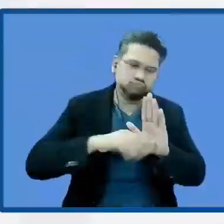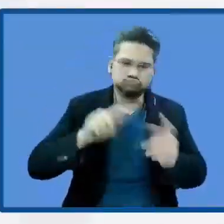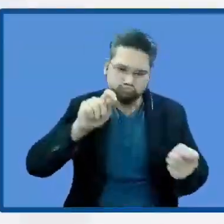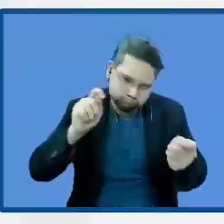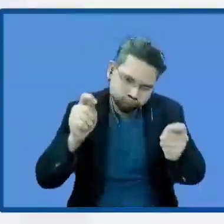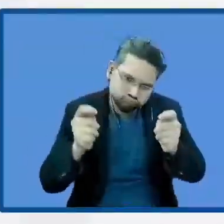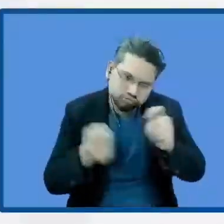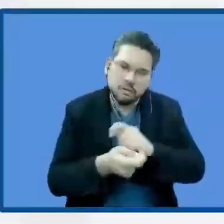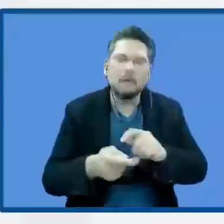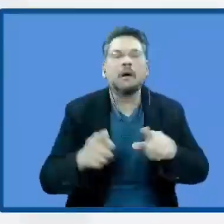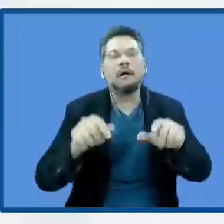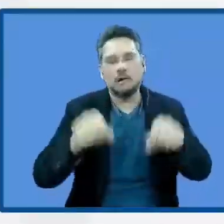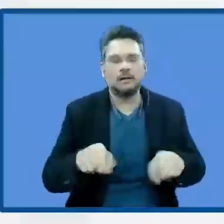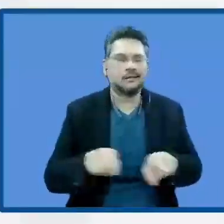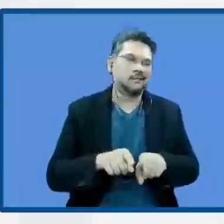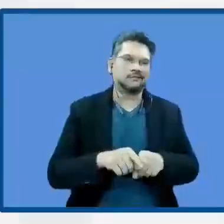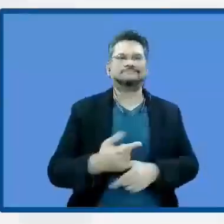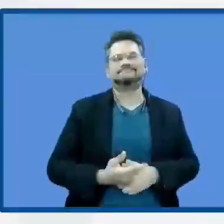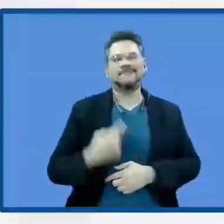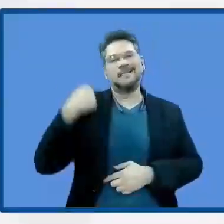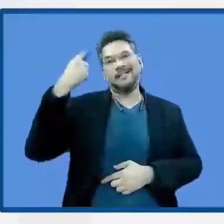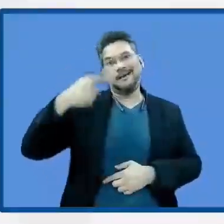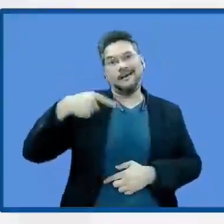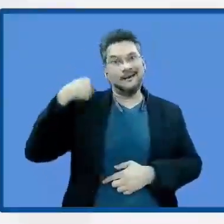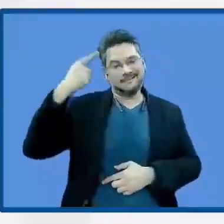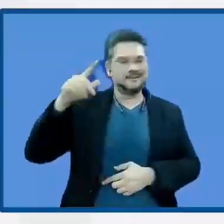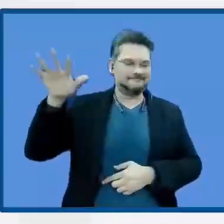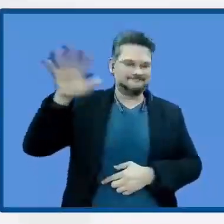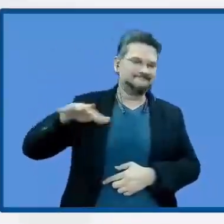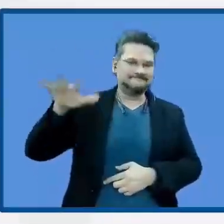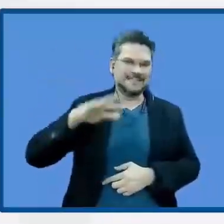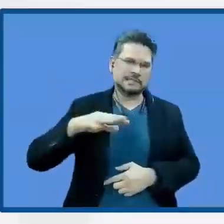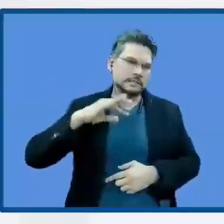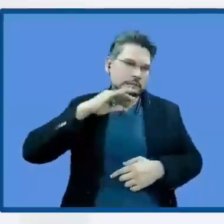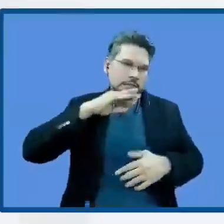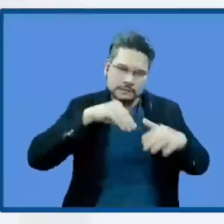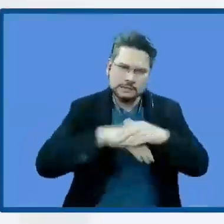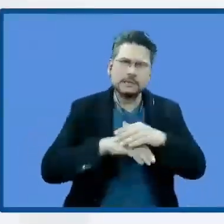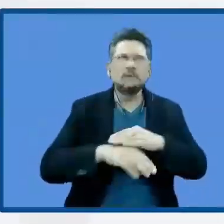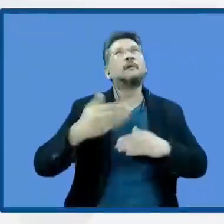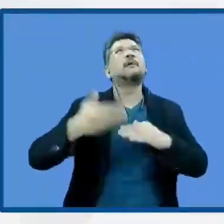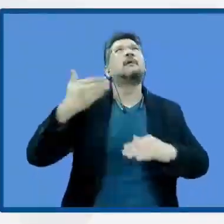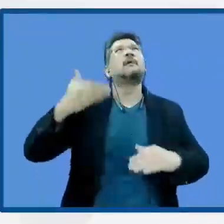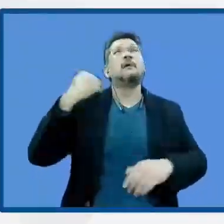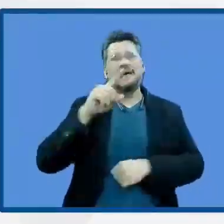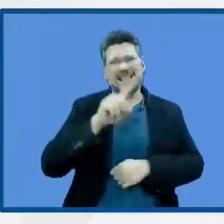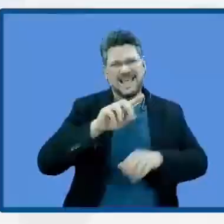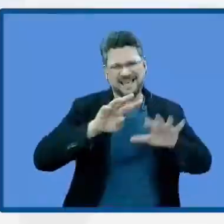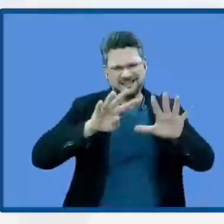contamination, pollution in London, and I know it very well. In 1952, a